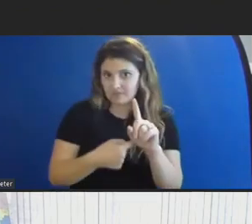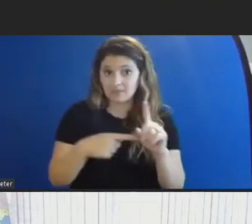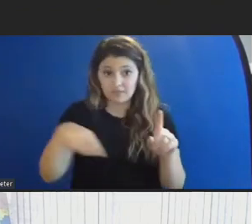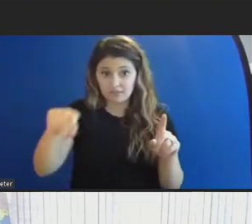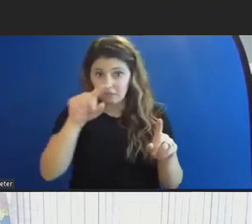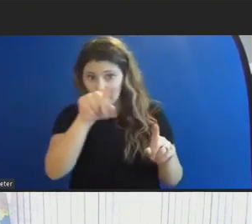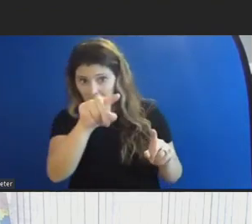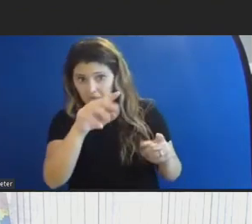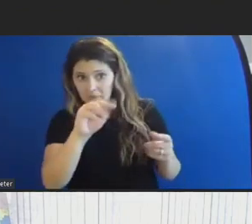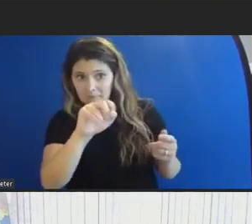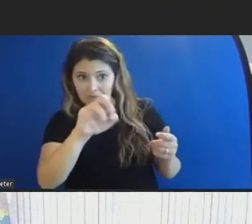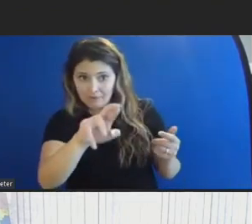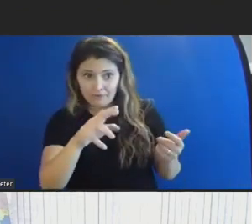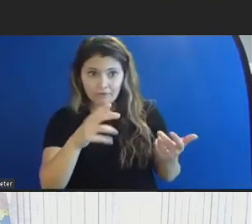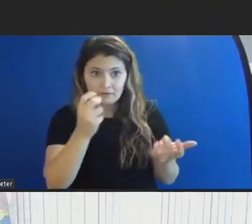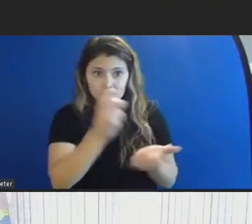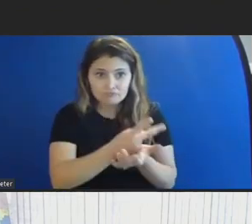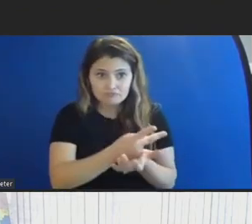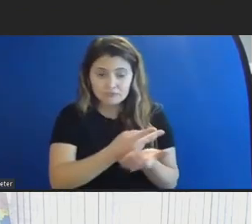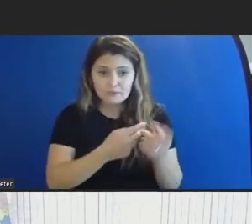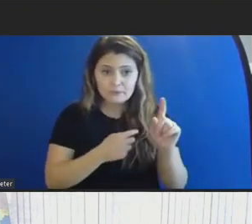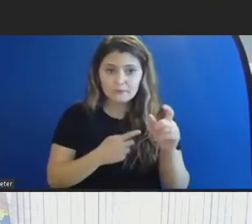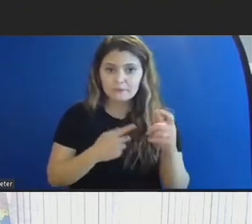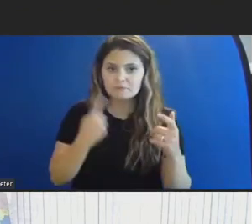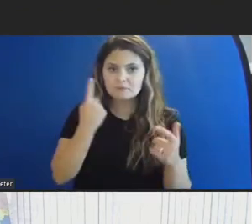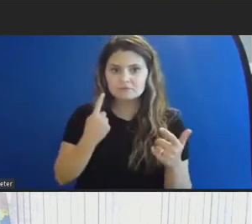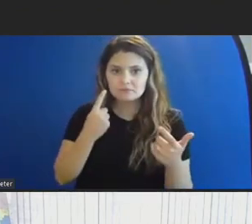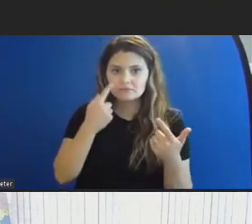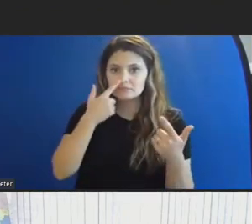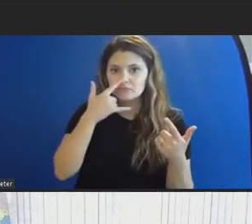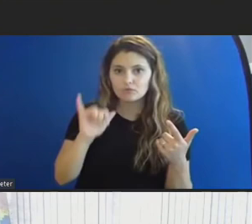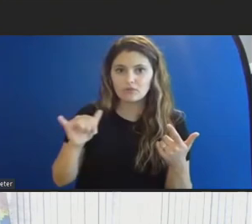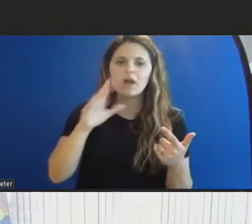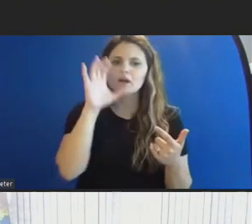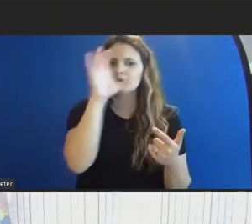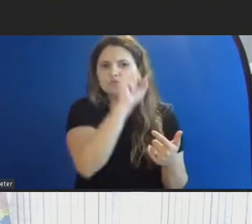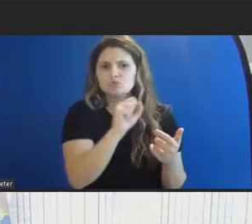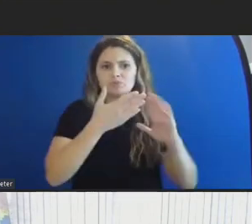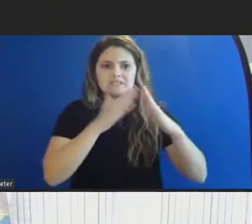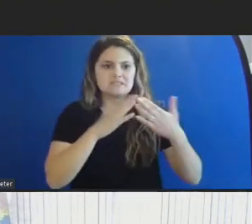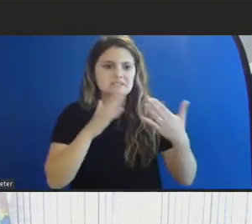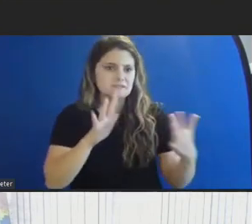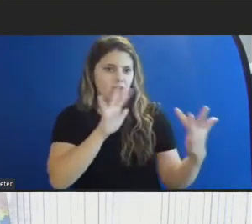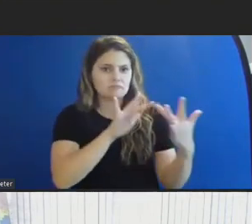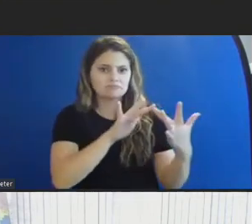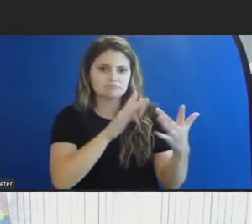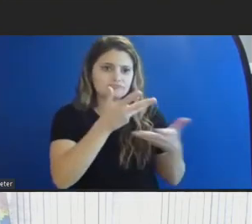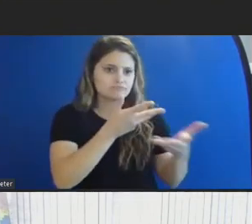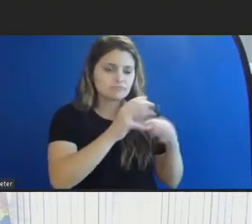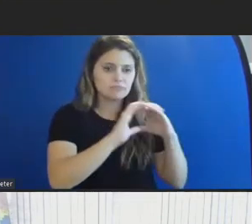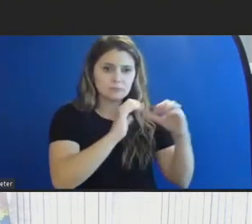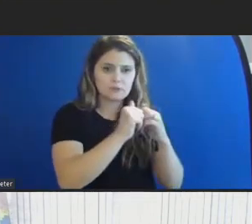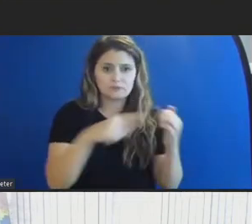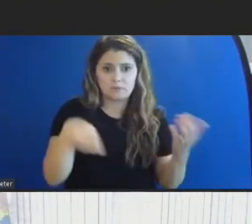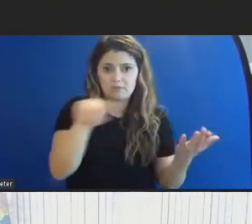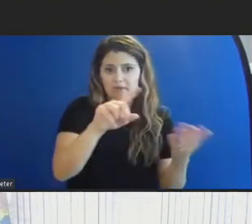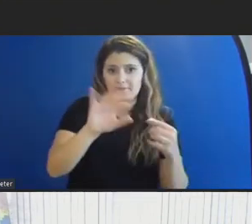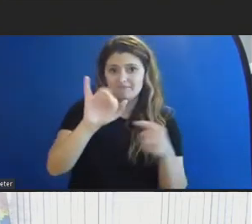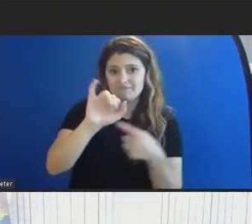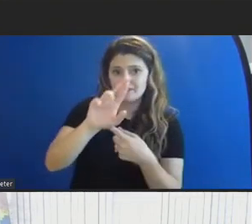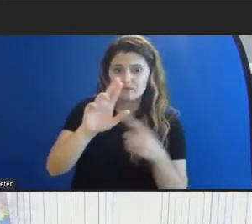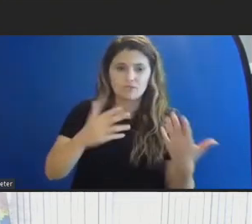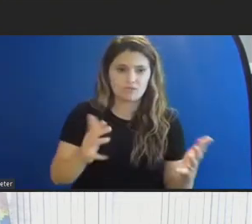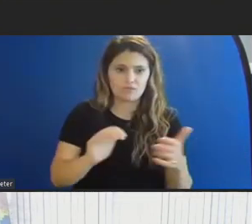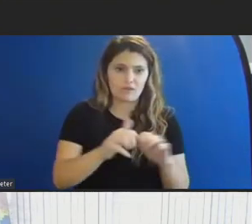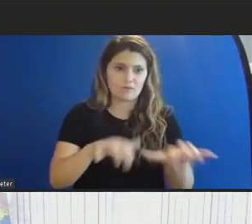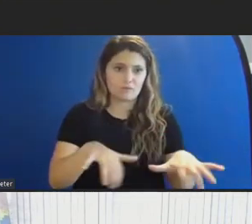from you, and kind of how is that going to go? I'm assuming the city's been in contact and been constant communication with them on how the fair is going to go,